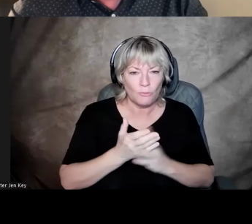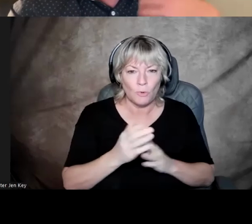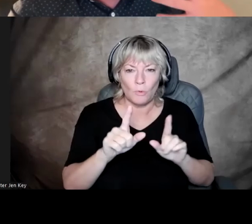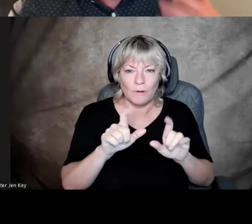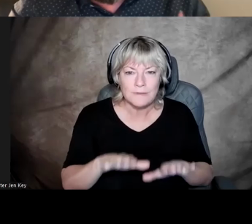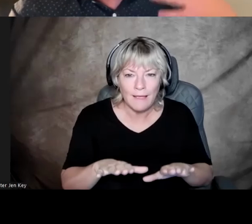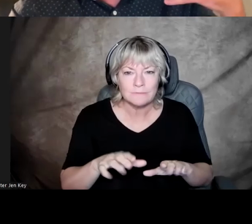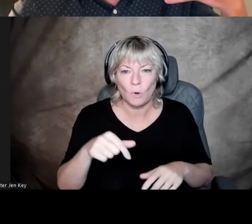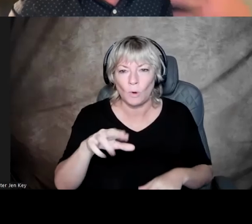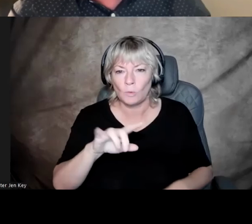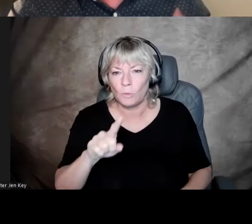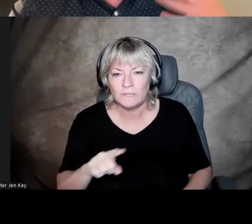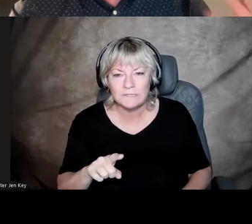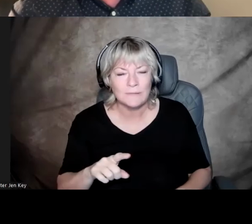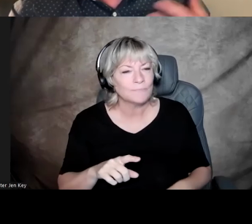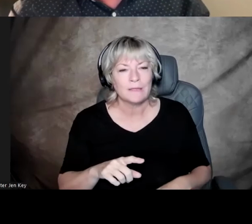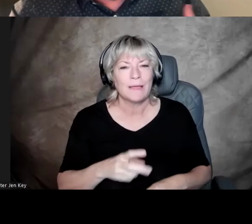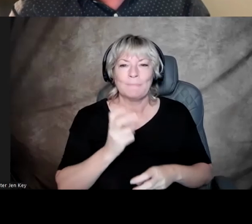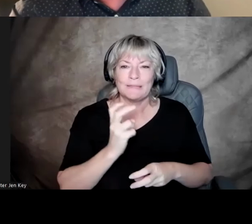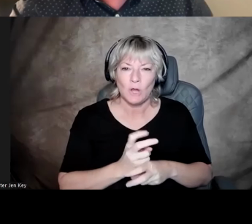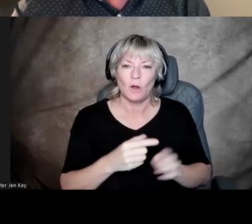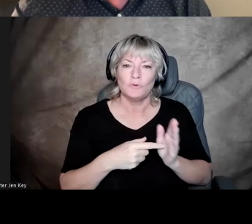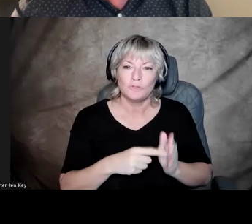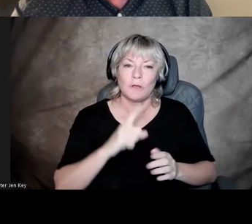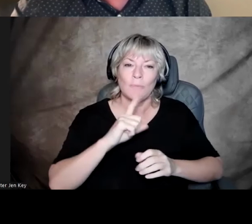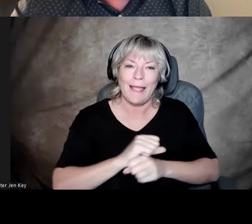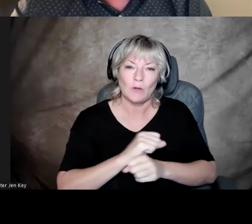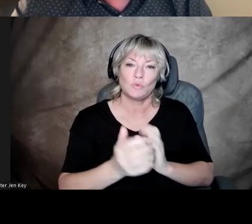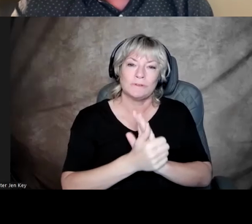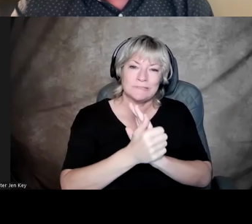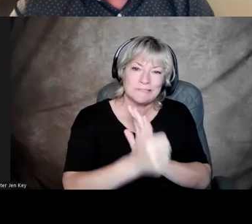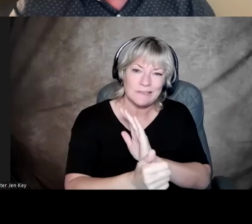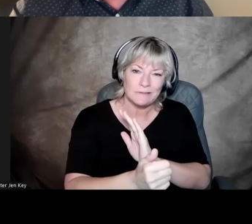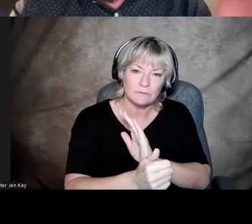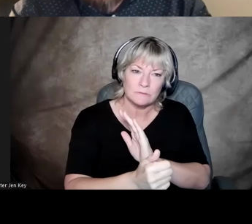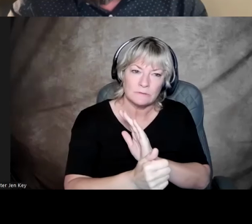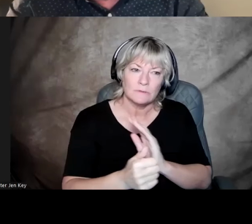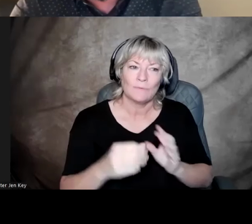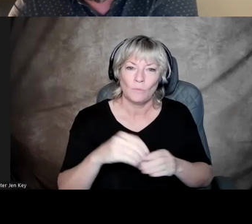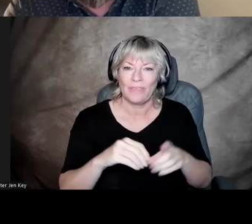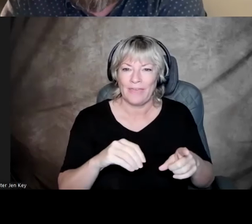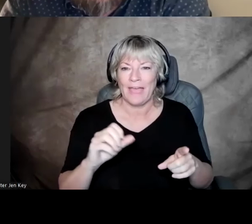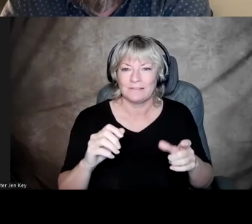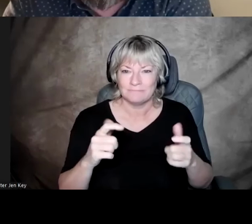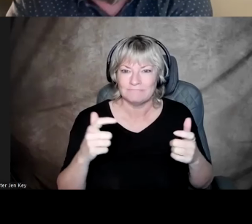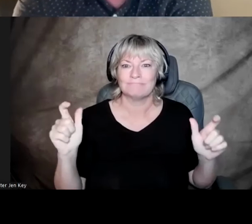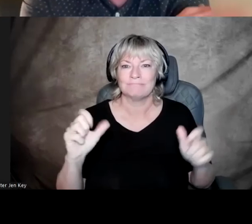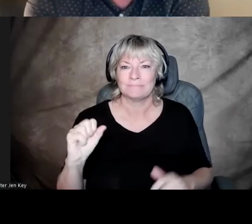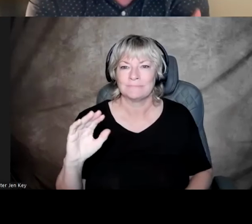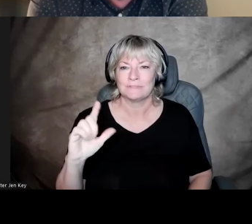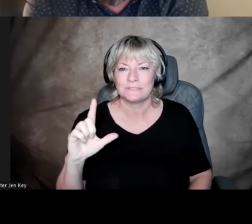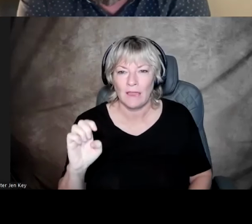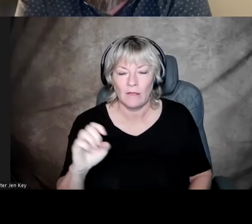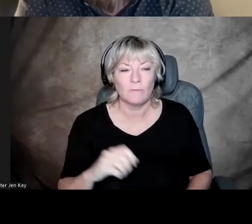do actual skills and quality of skills at scale. And so what we've been working on at Lyssn